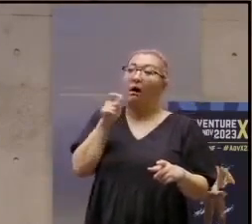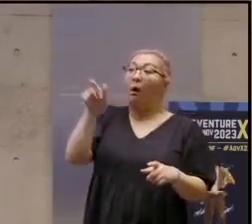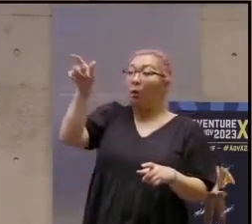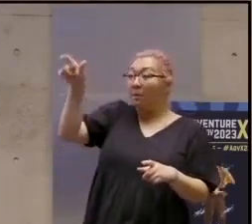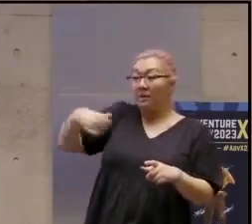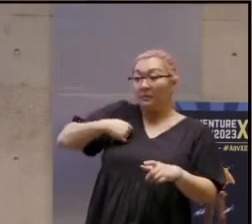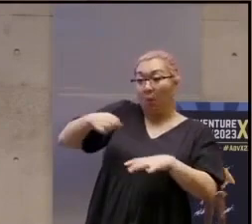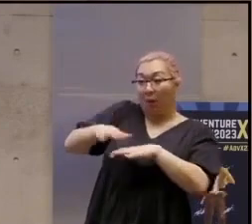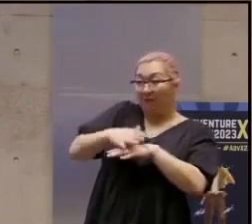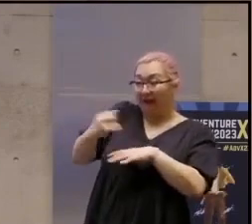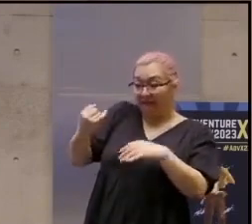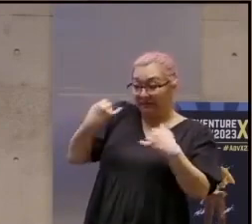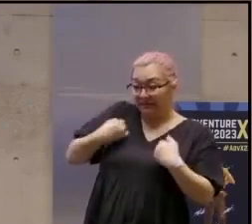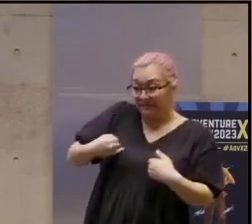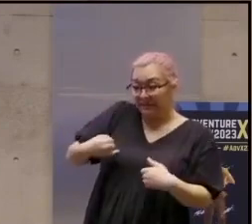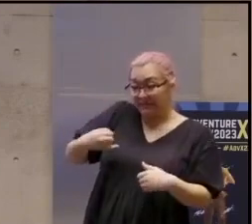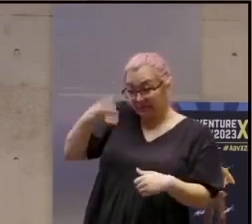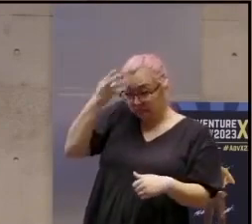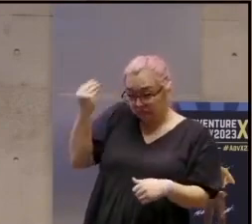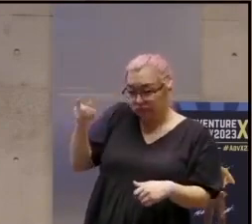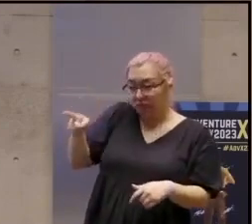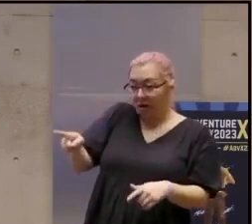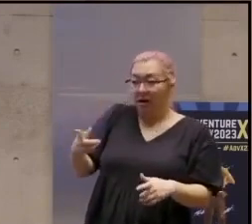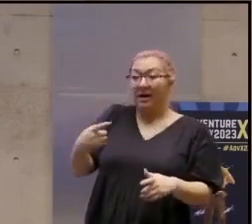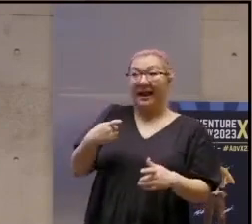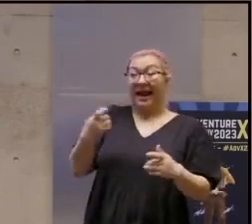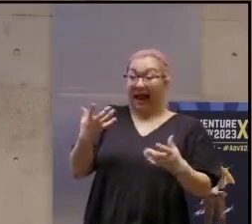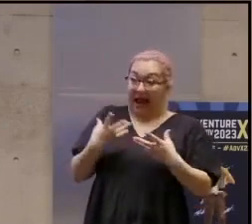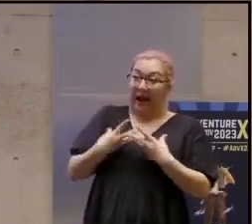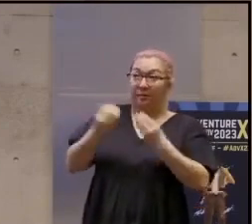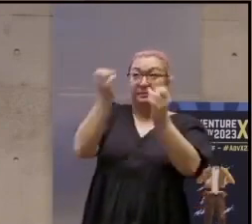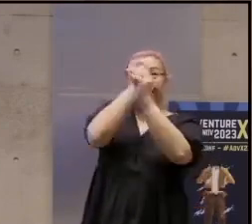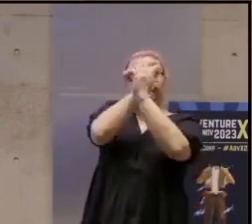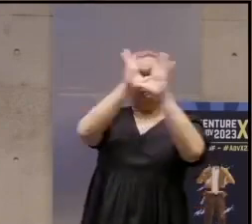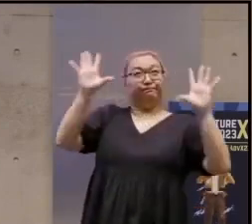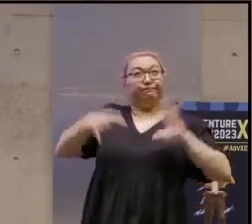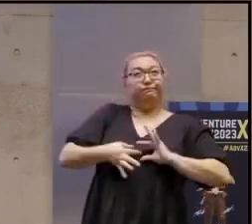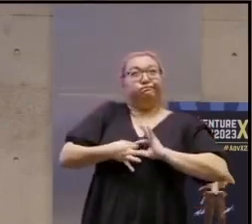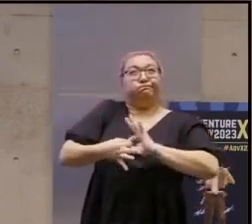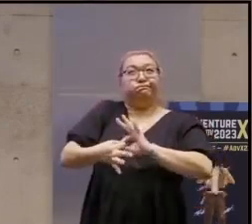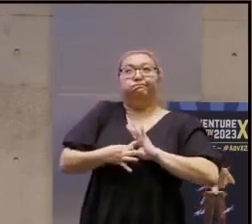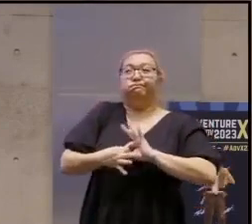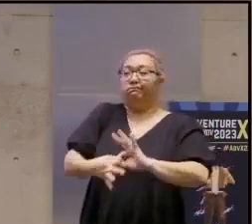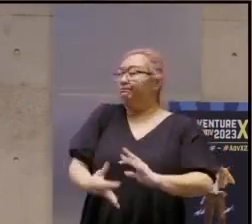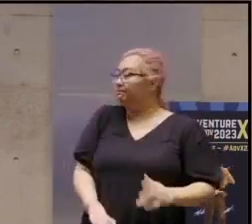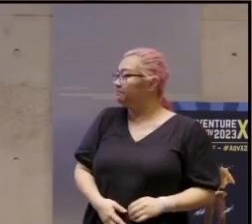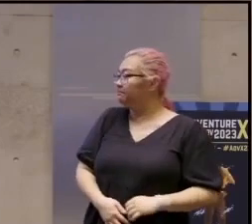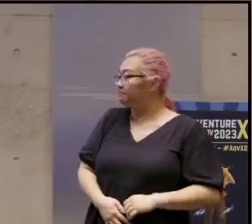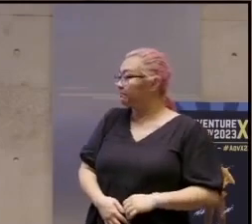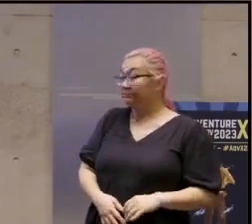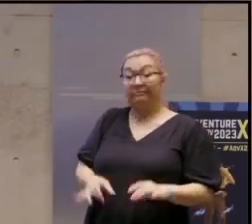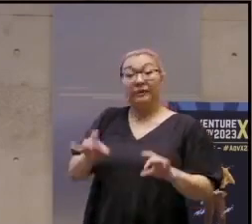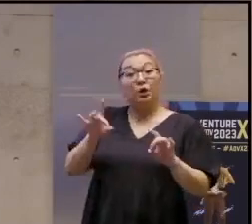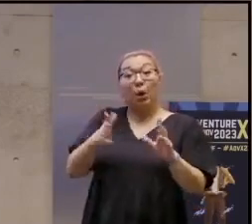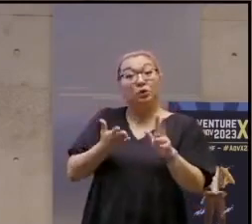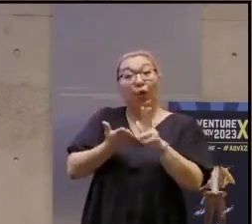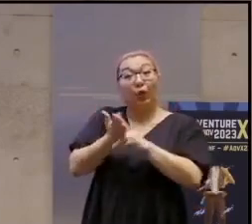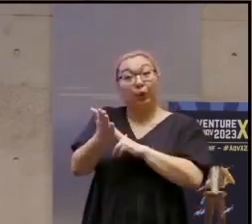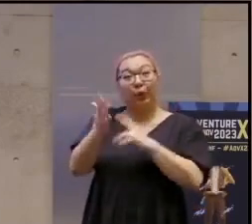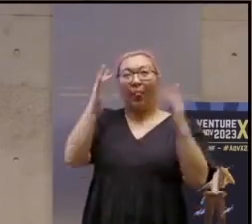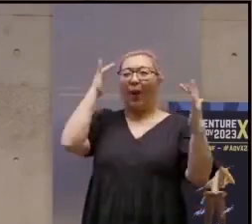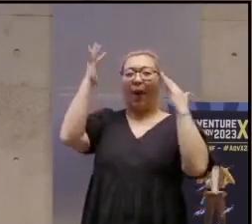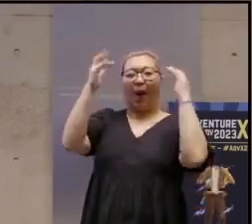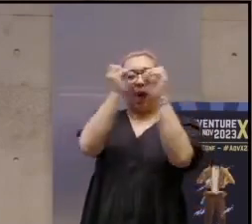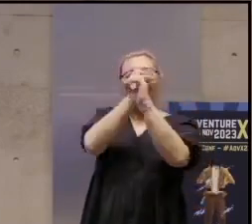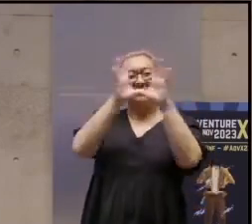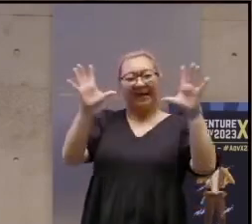disease. And they can conceptualize it. And you can do this not just through text, but through the game mechanic, the